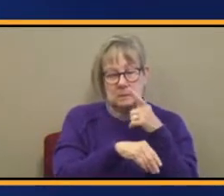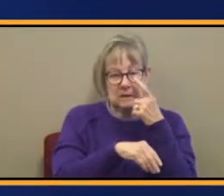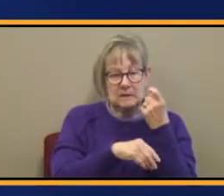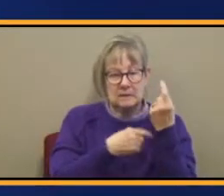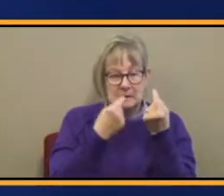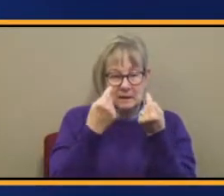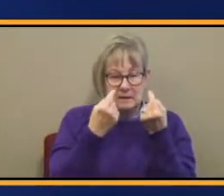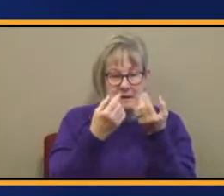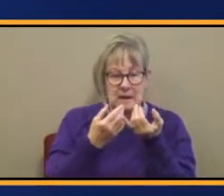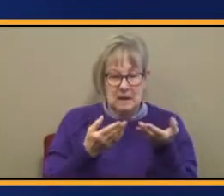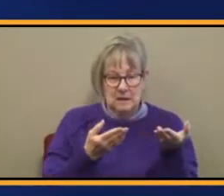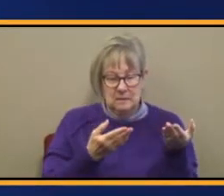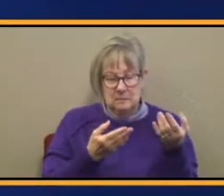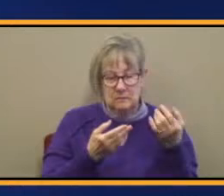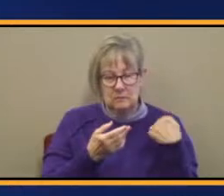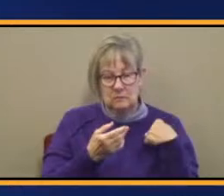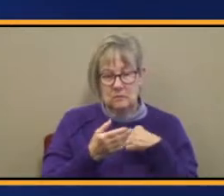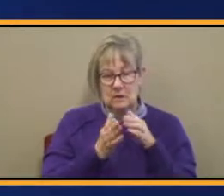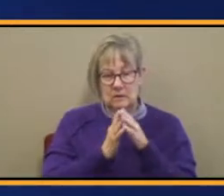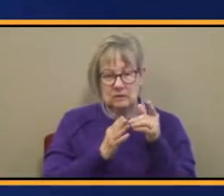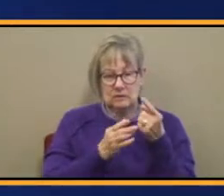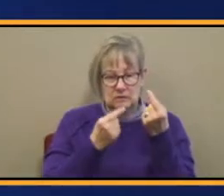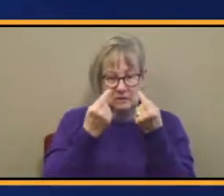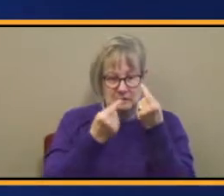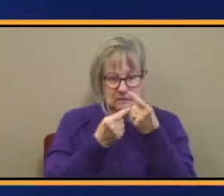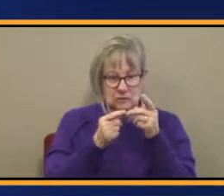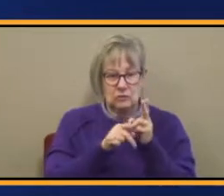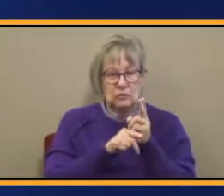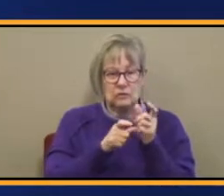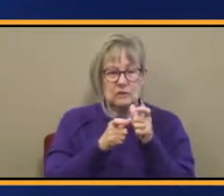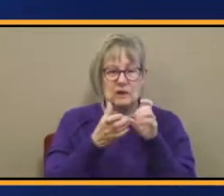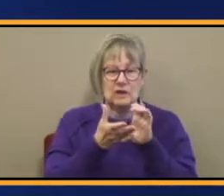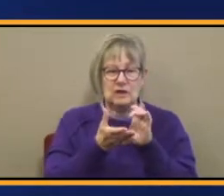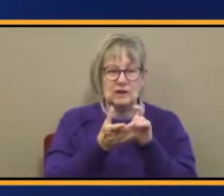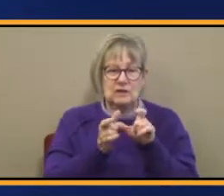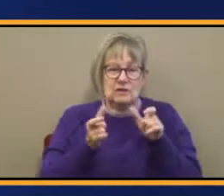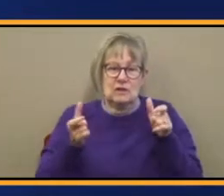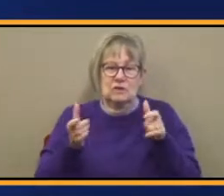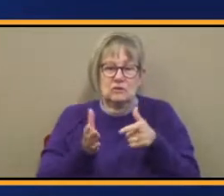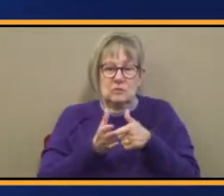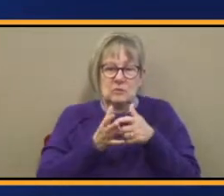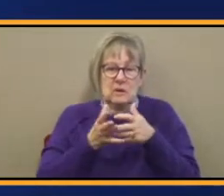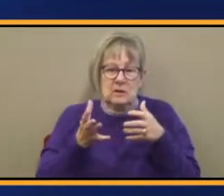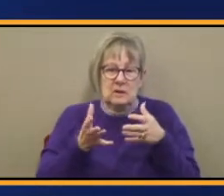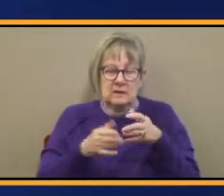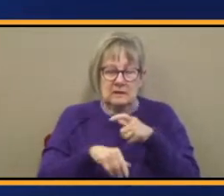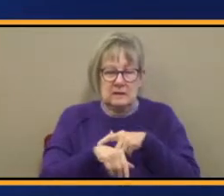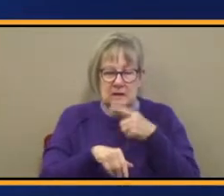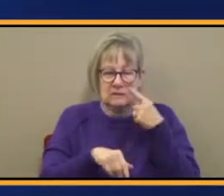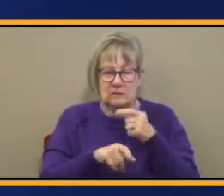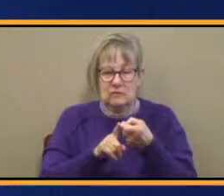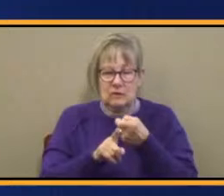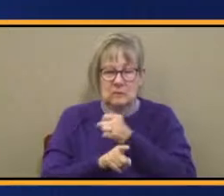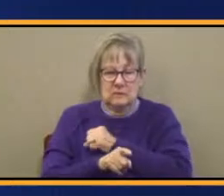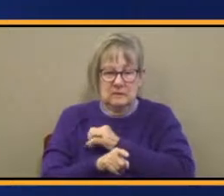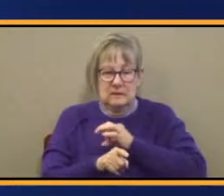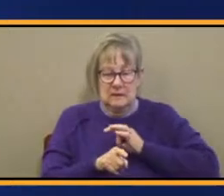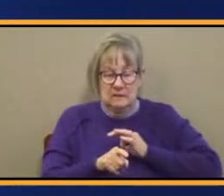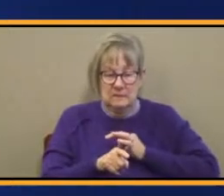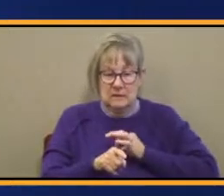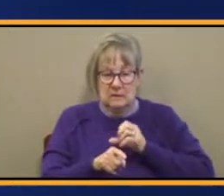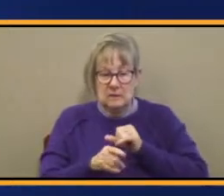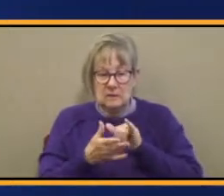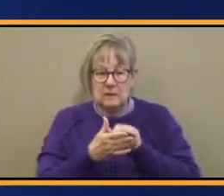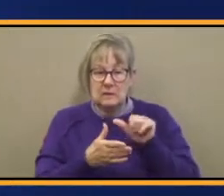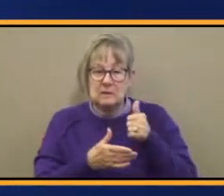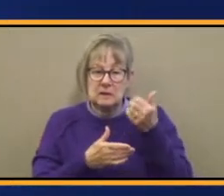consider are usually quite large and requires a lot of time from staff to brief you all. So that